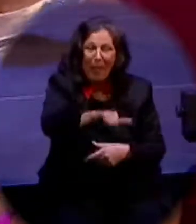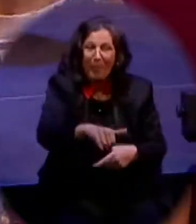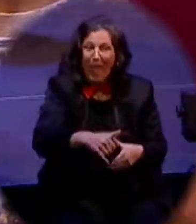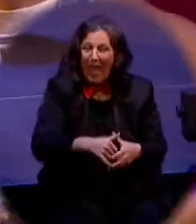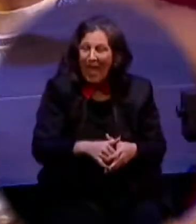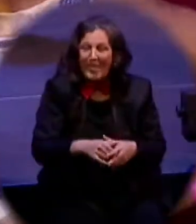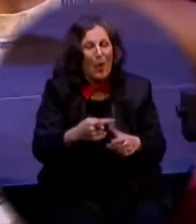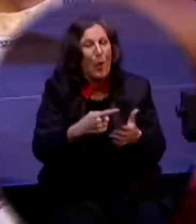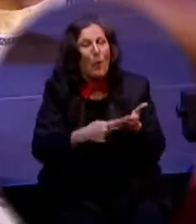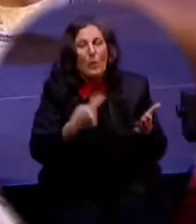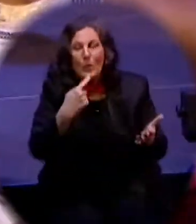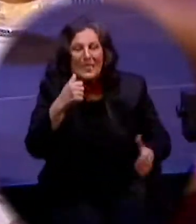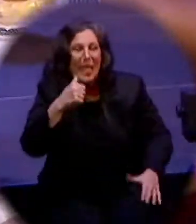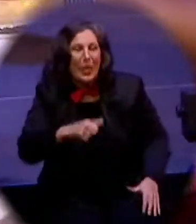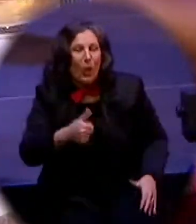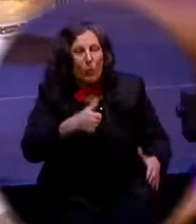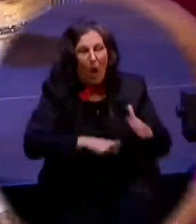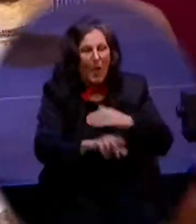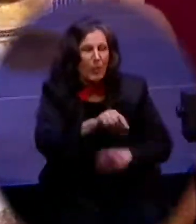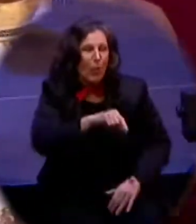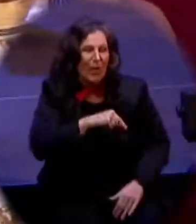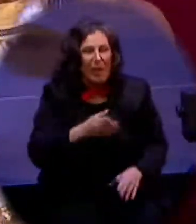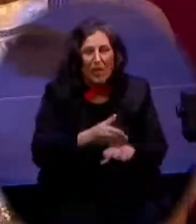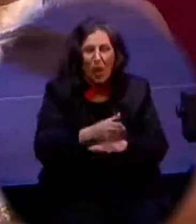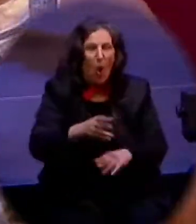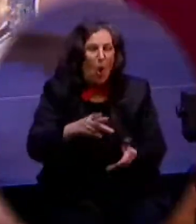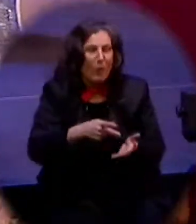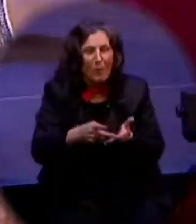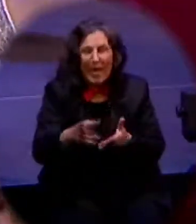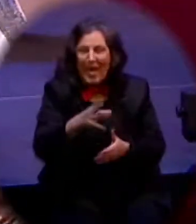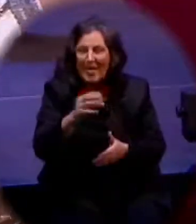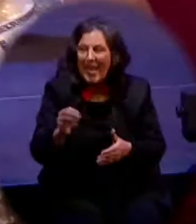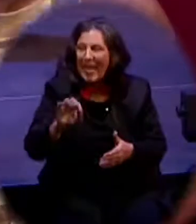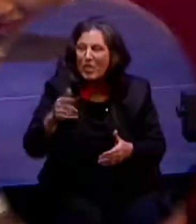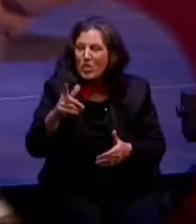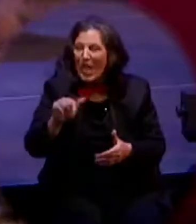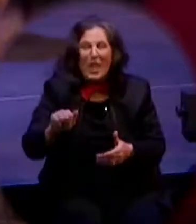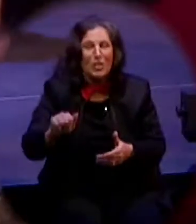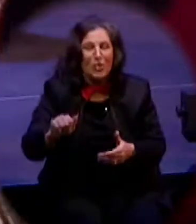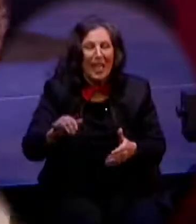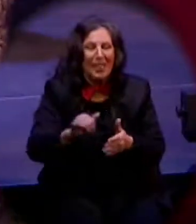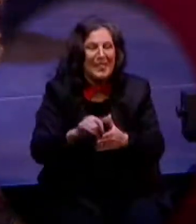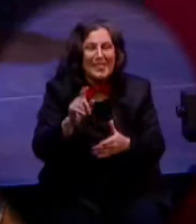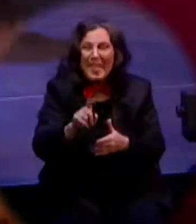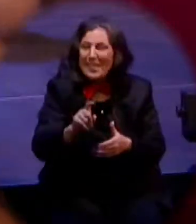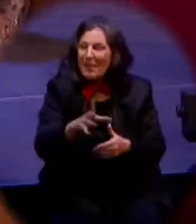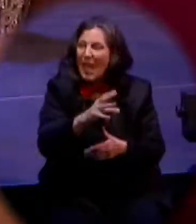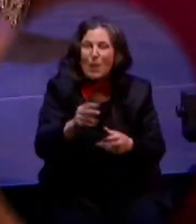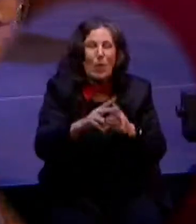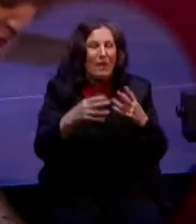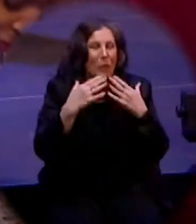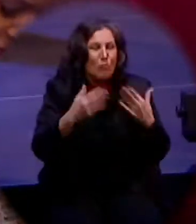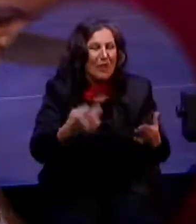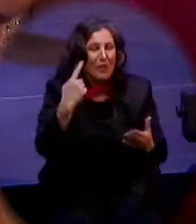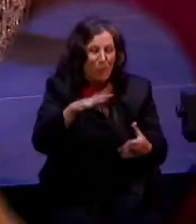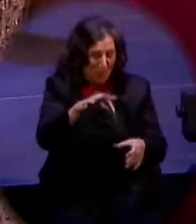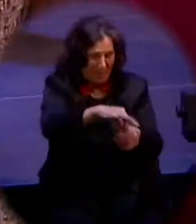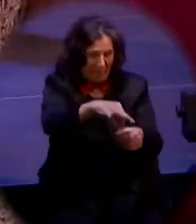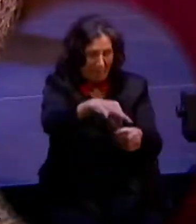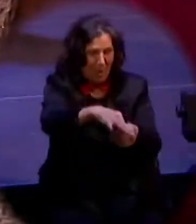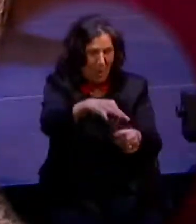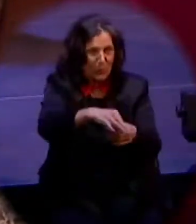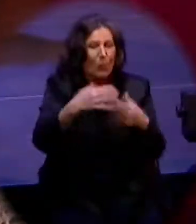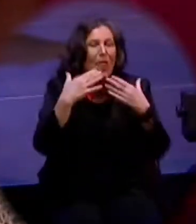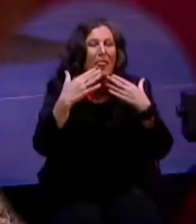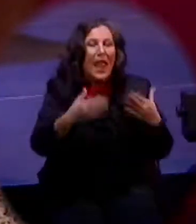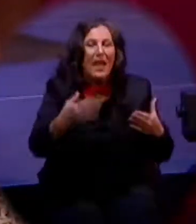well, what you want to say, girl? We are underqualified and overopinionated. Yes. I'm Angela, and this is Marianne. Yes. And we are very grateful for the votes.